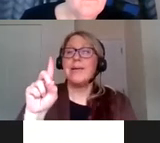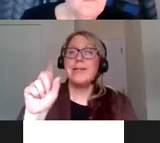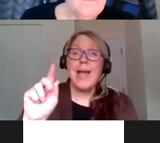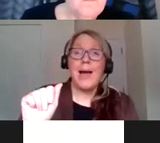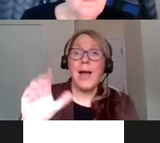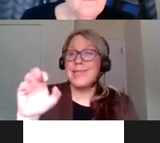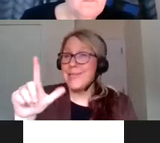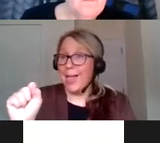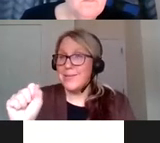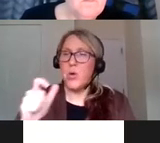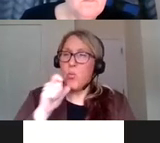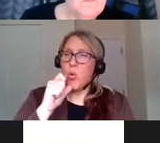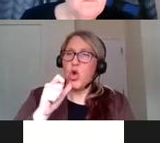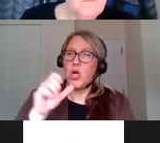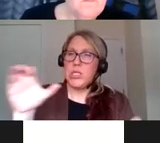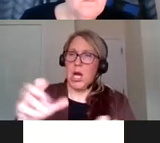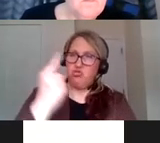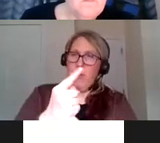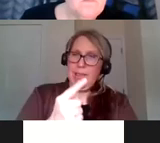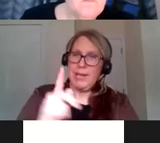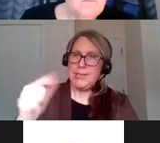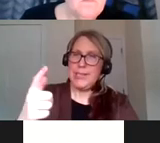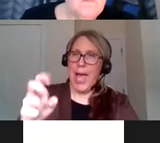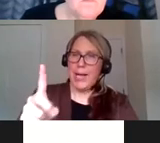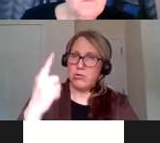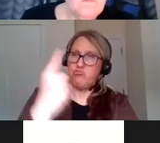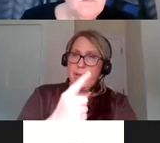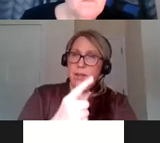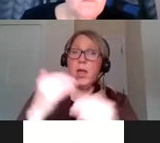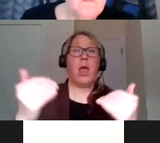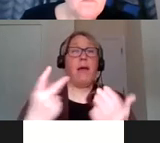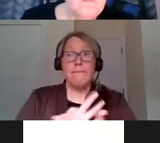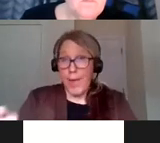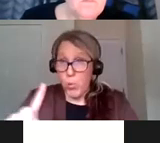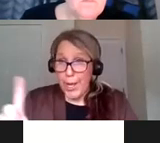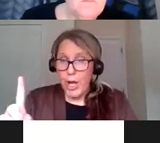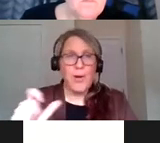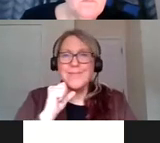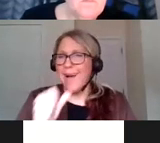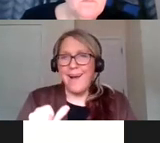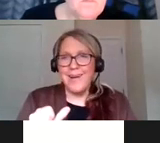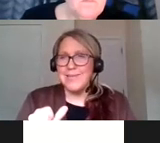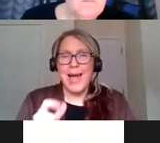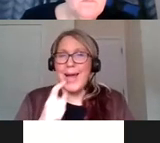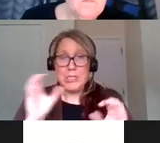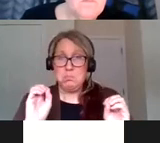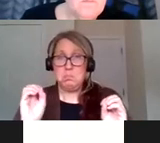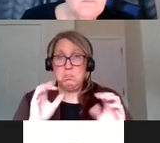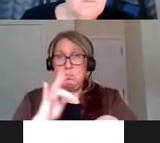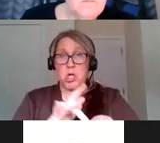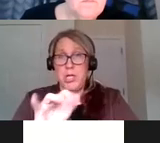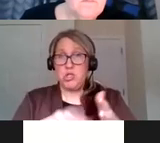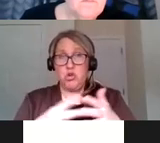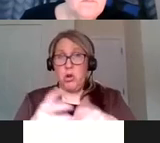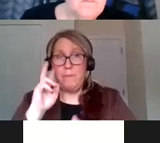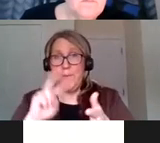correctly. This one, where it failed, is not. I didn't do anything to this chart on purpose,